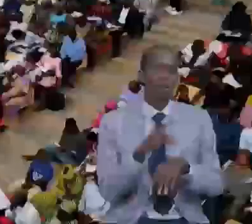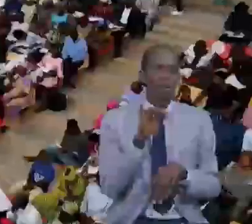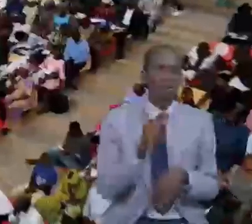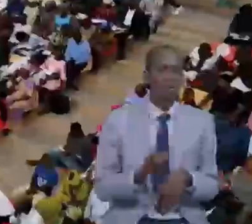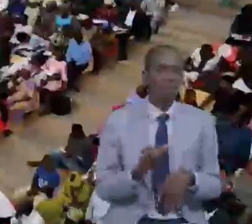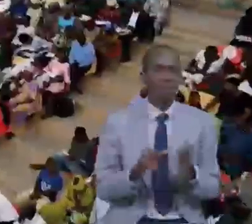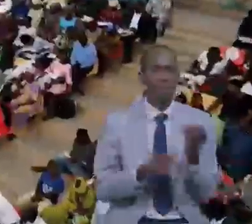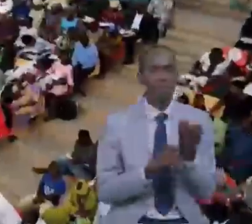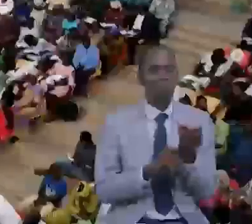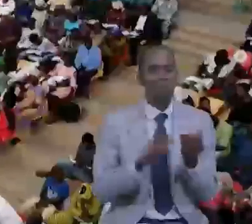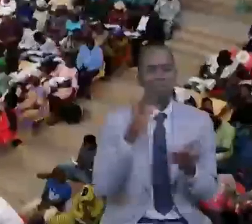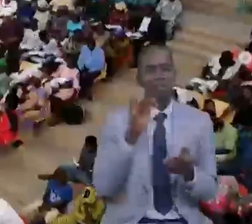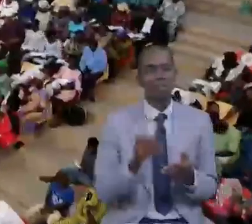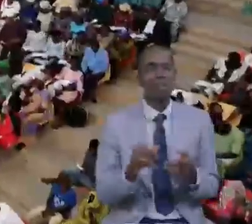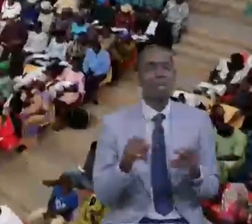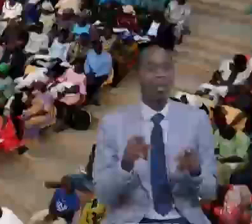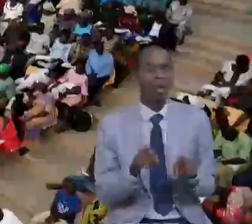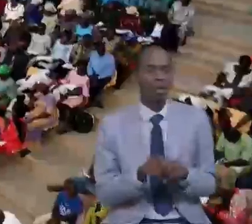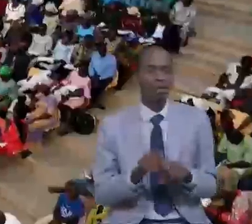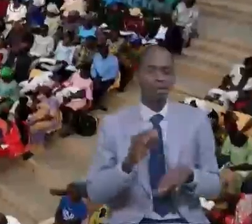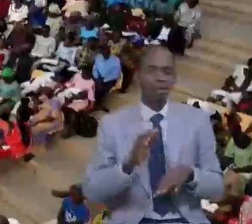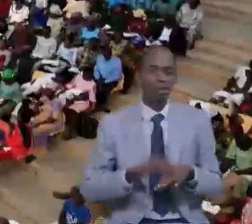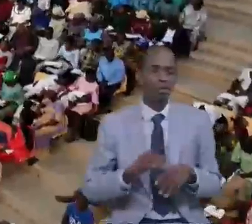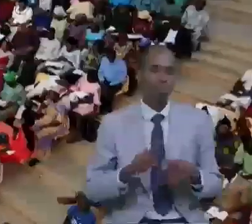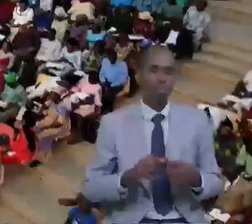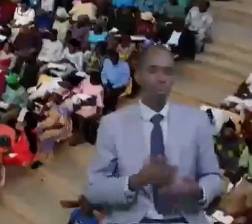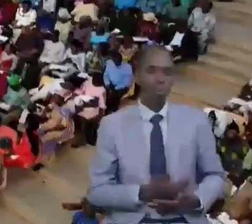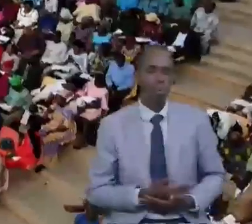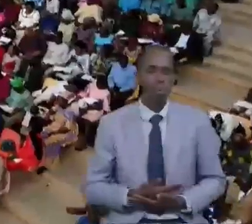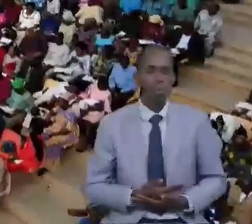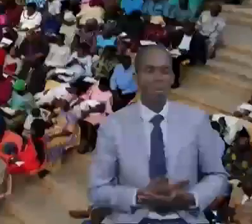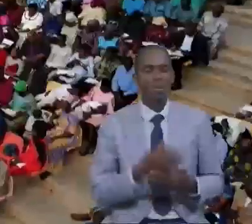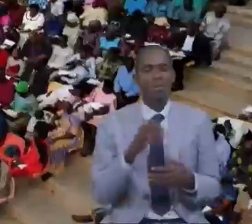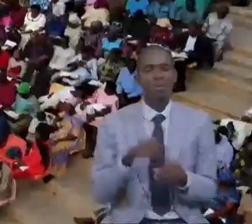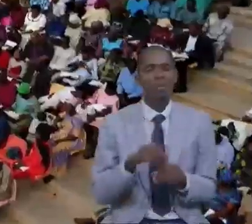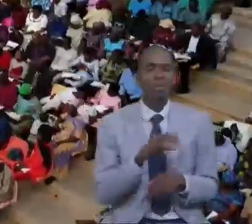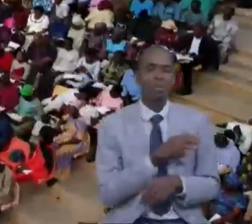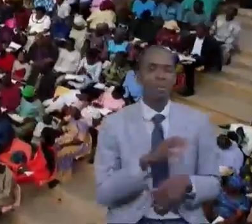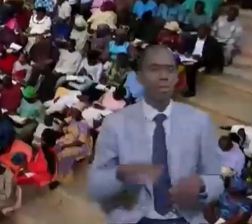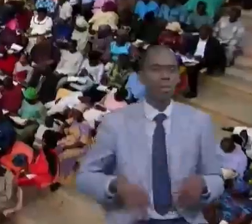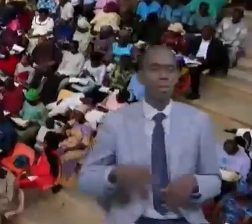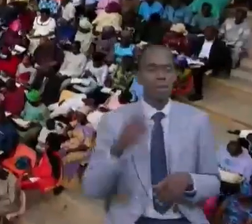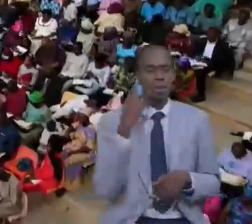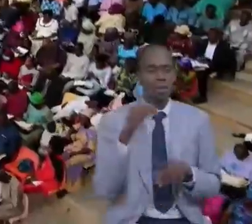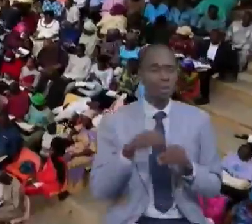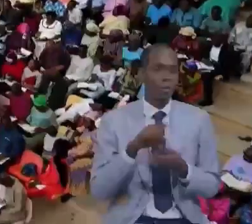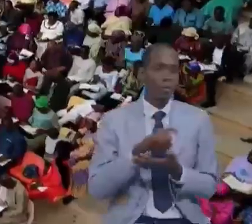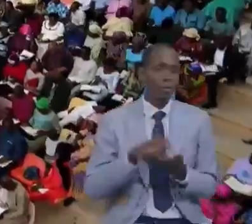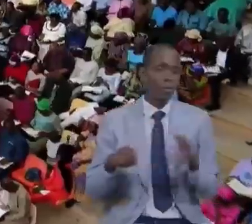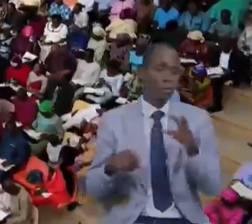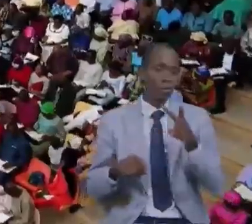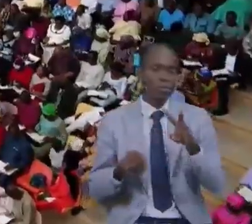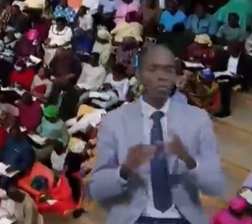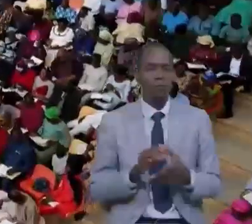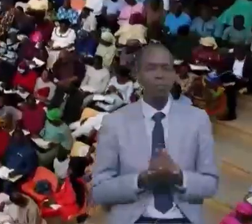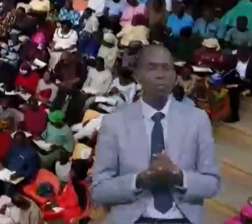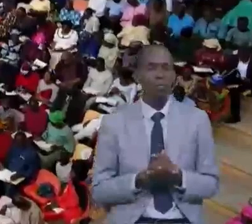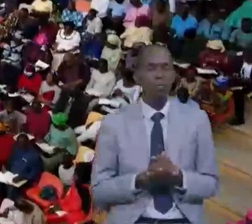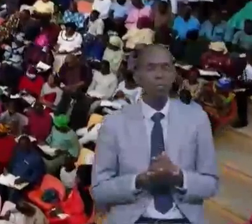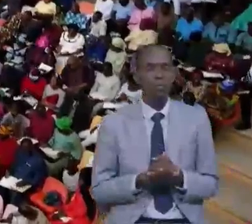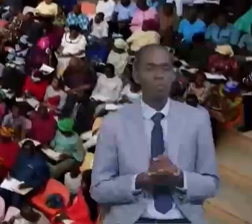2. I have fed you with milk and not with